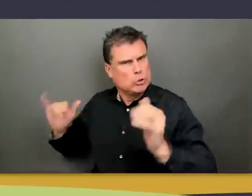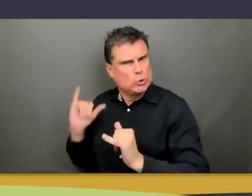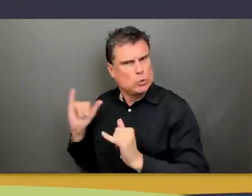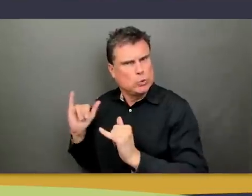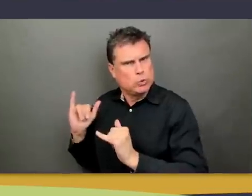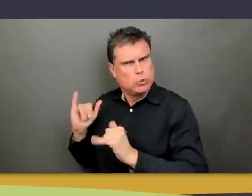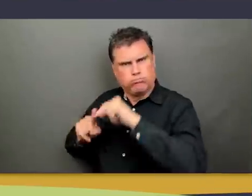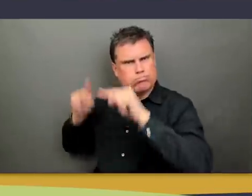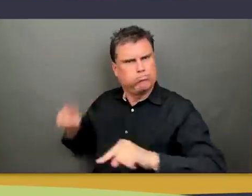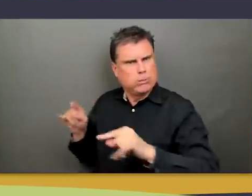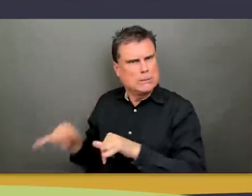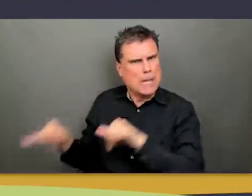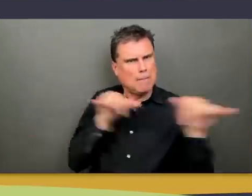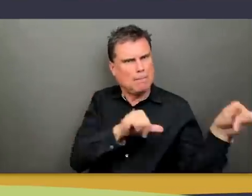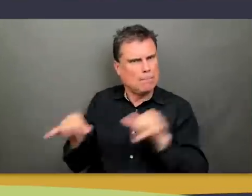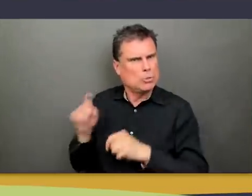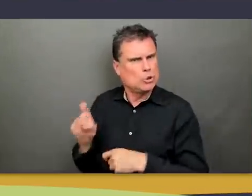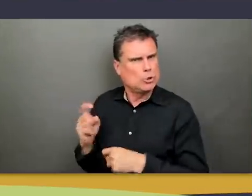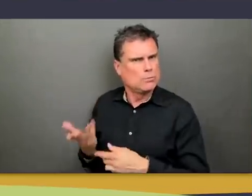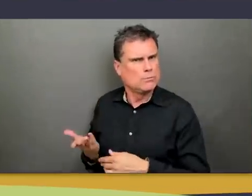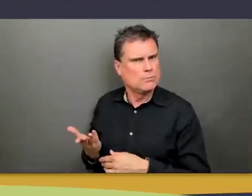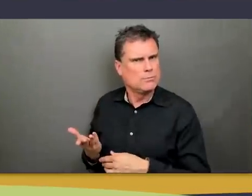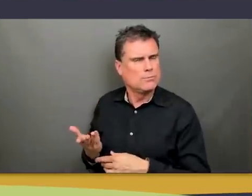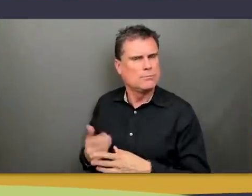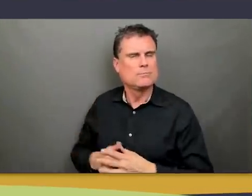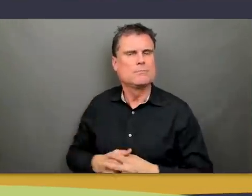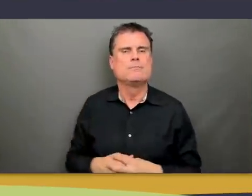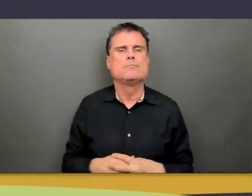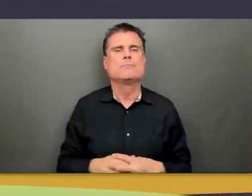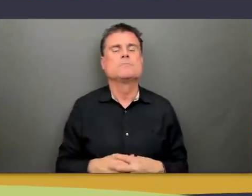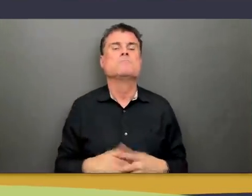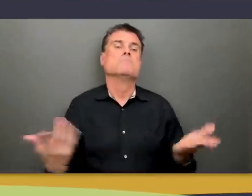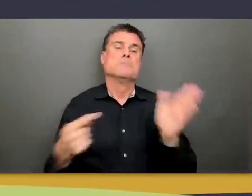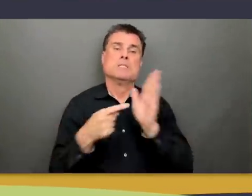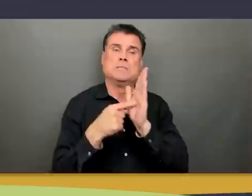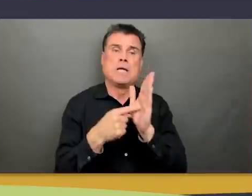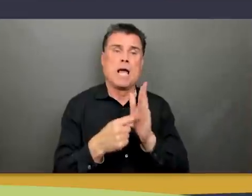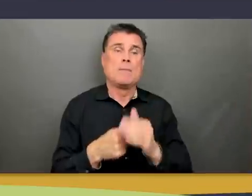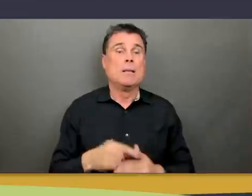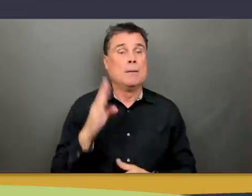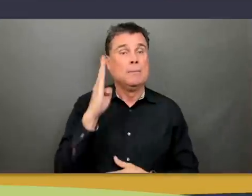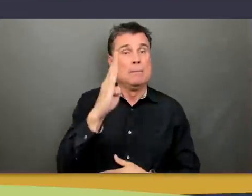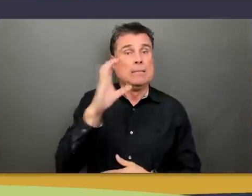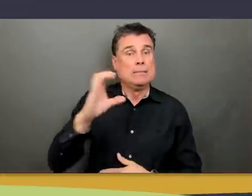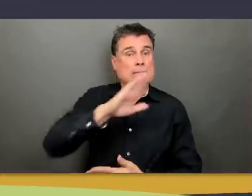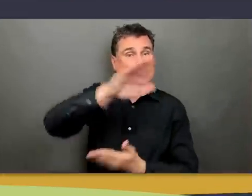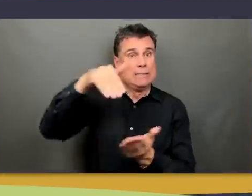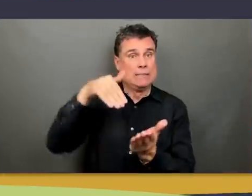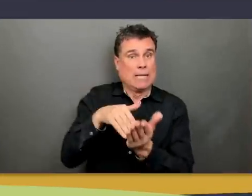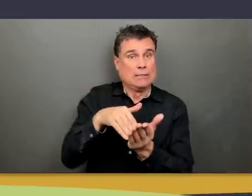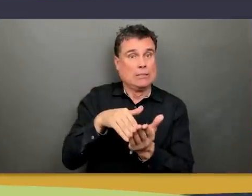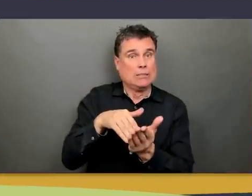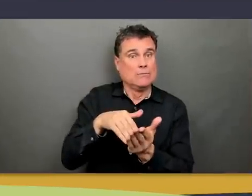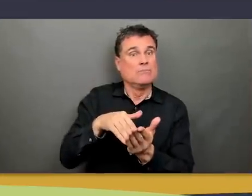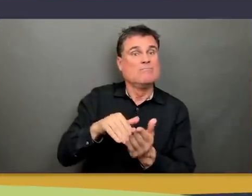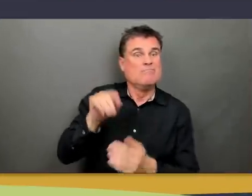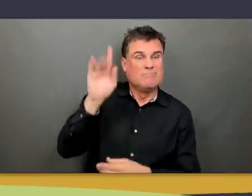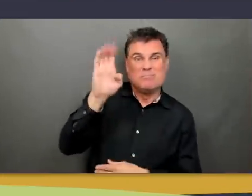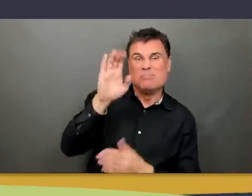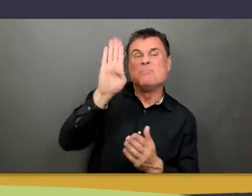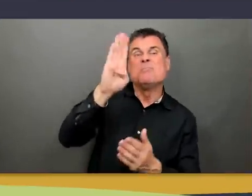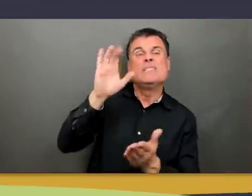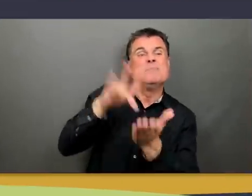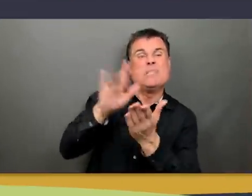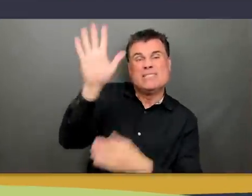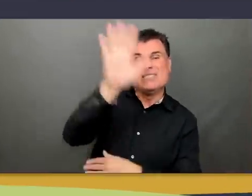British Columbia, not including the Indigenous peoples to build the province, then we're doing them